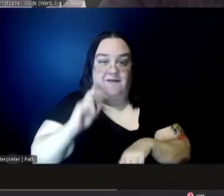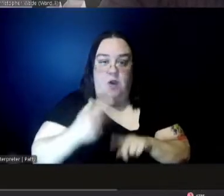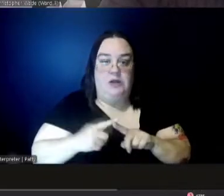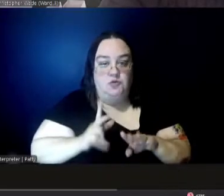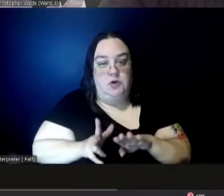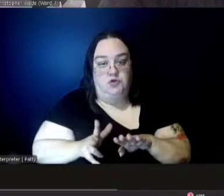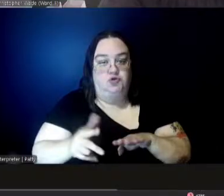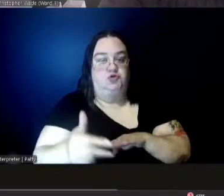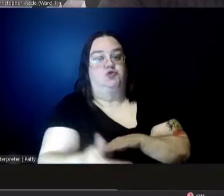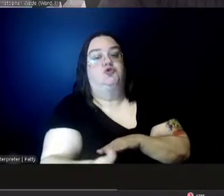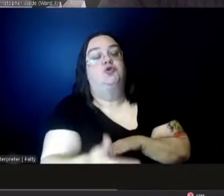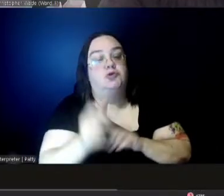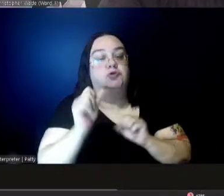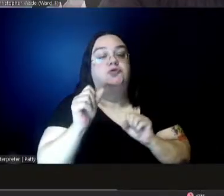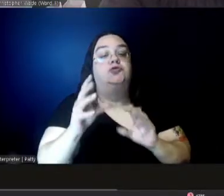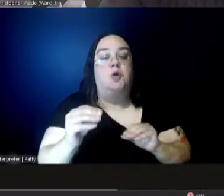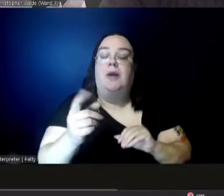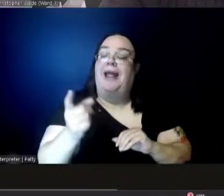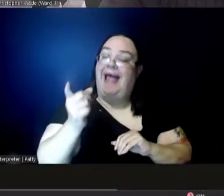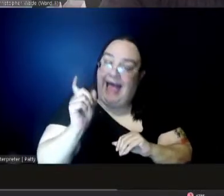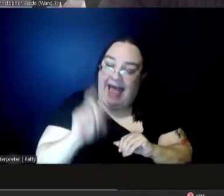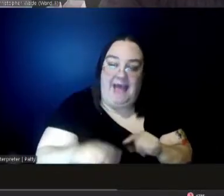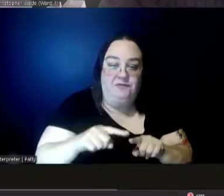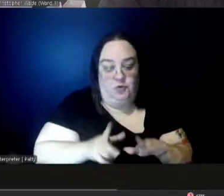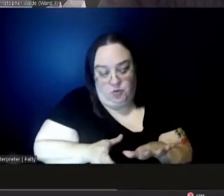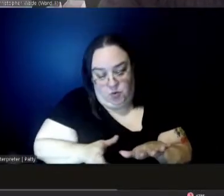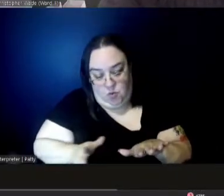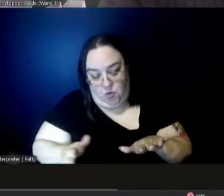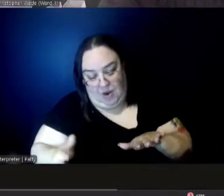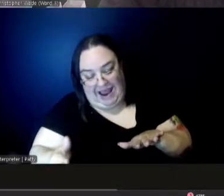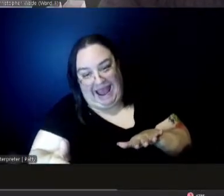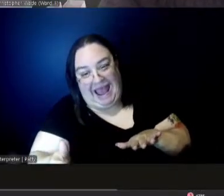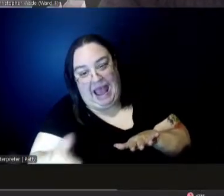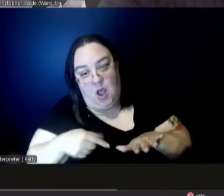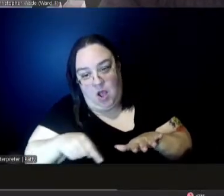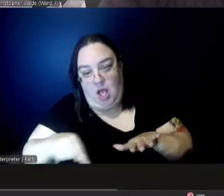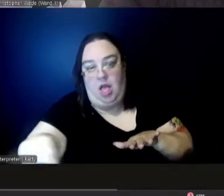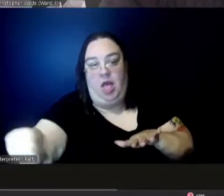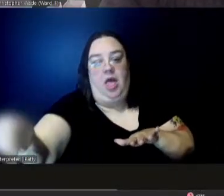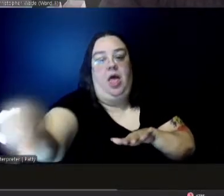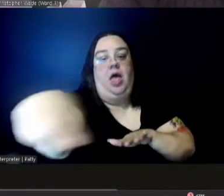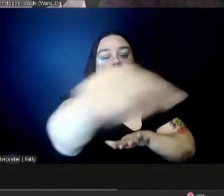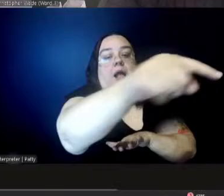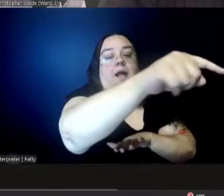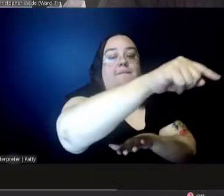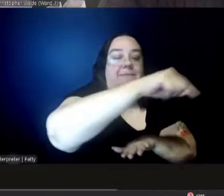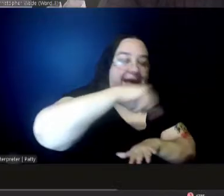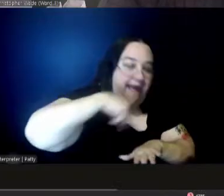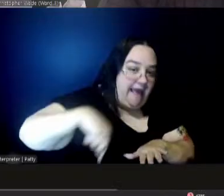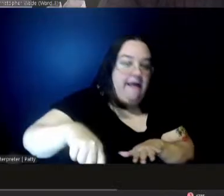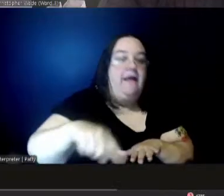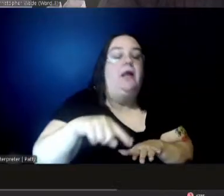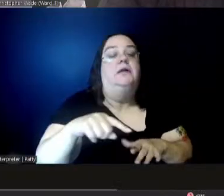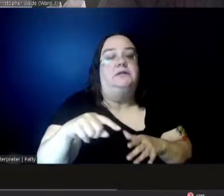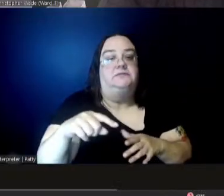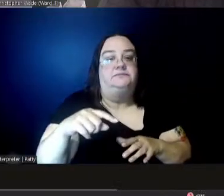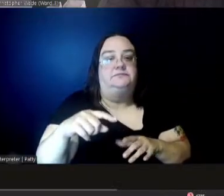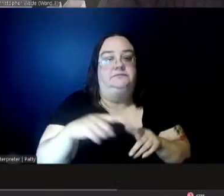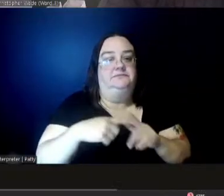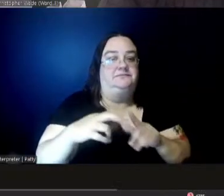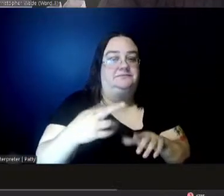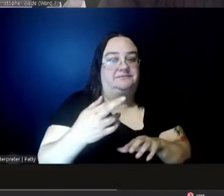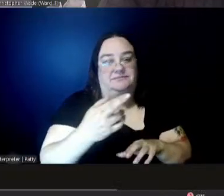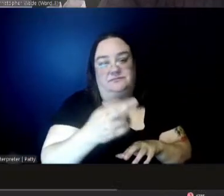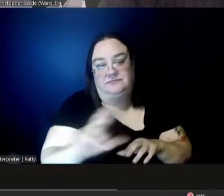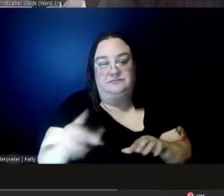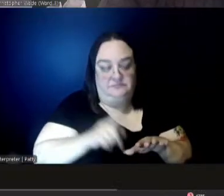So we have to go around and come back and pretty much make the right turn when